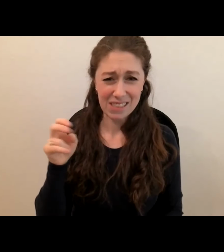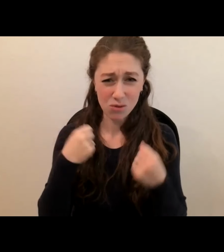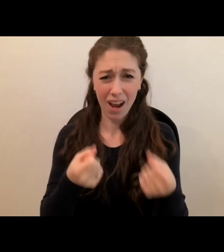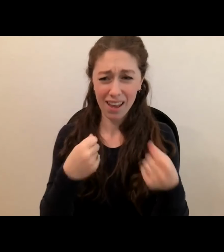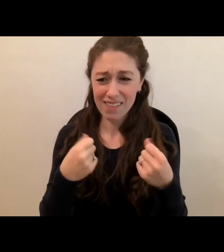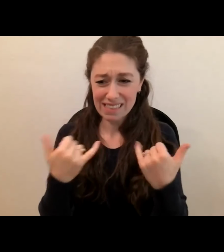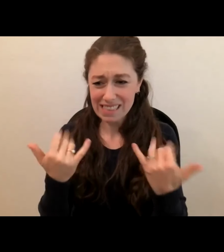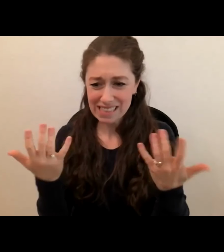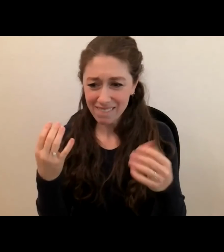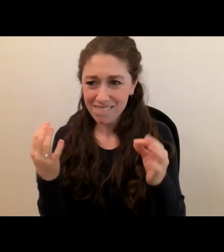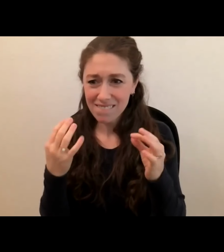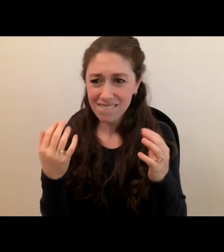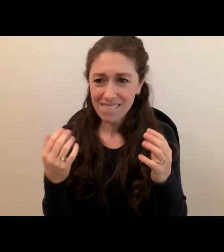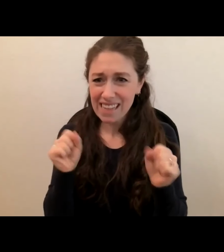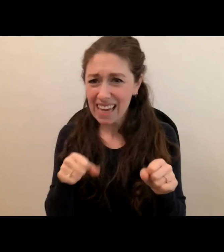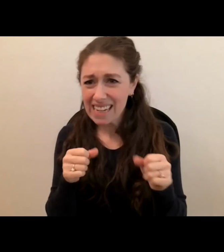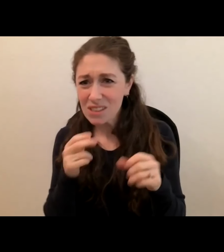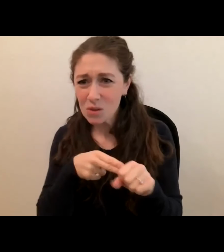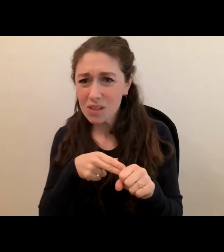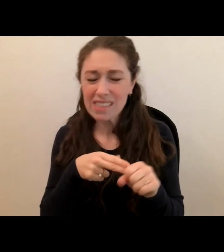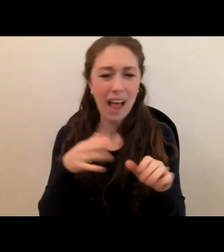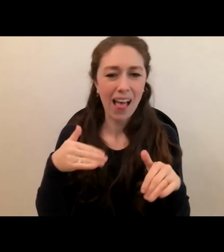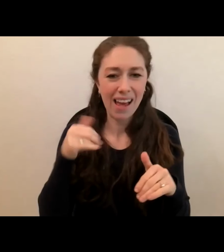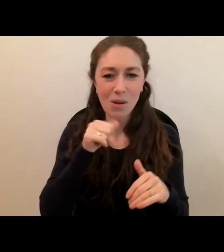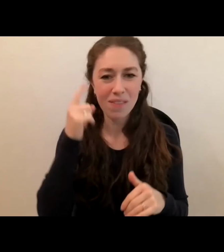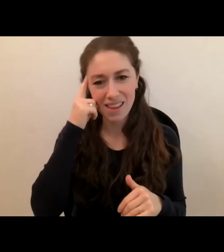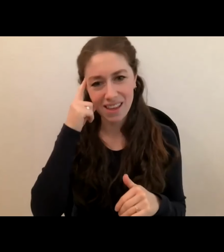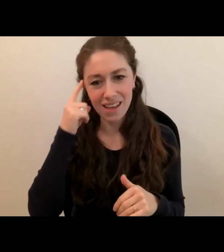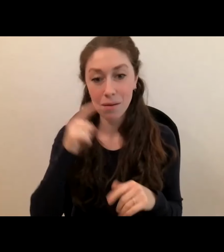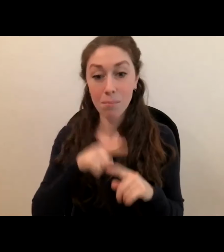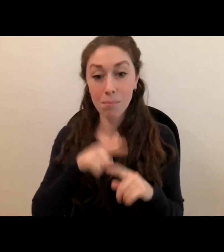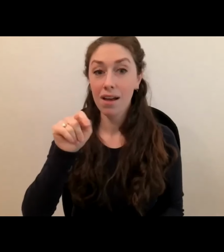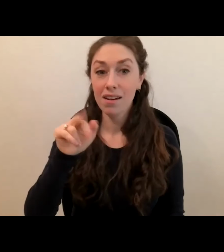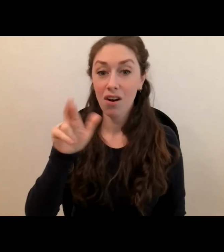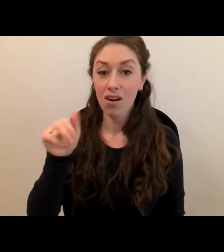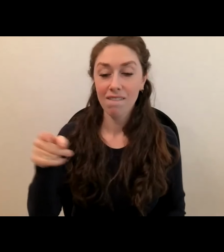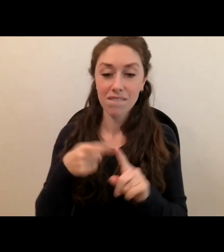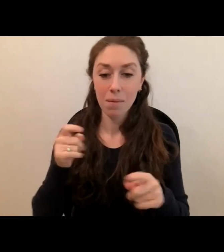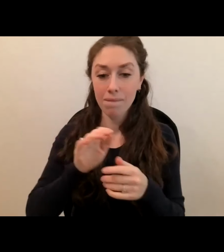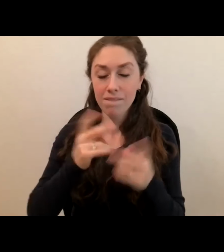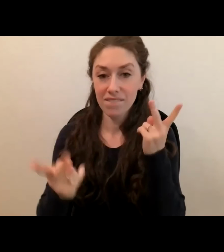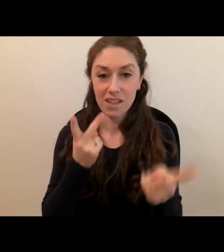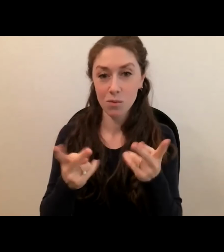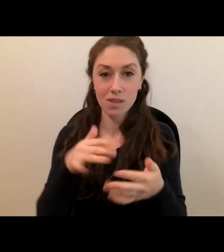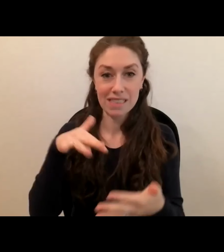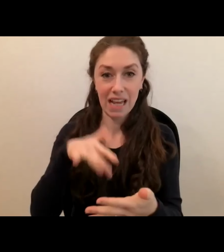Tara's joined us yet. I don't think so. But Tara is coming from Visual Studies Workshop.